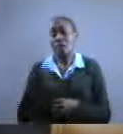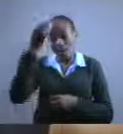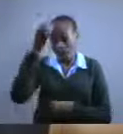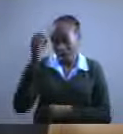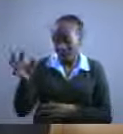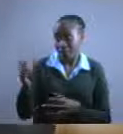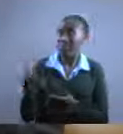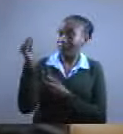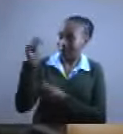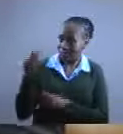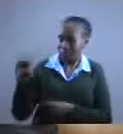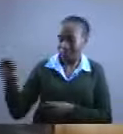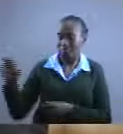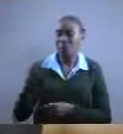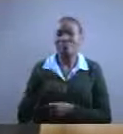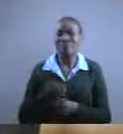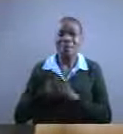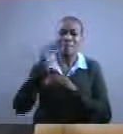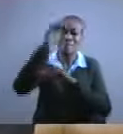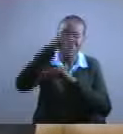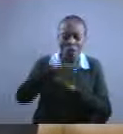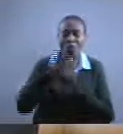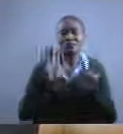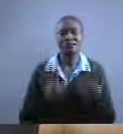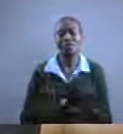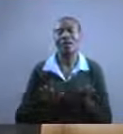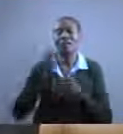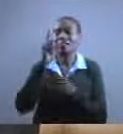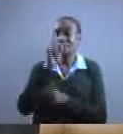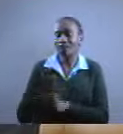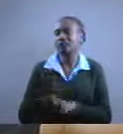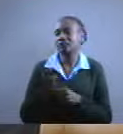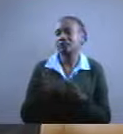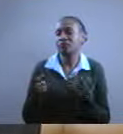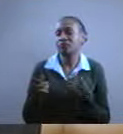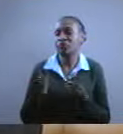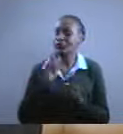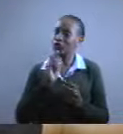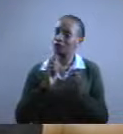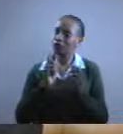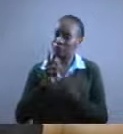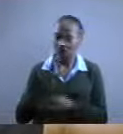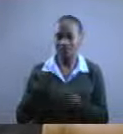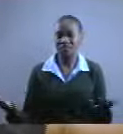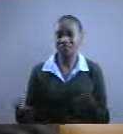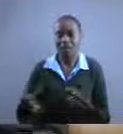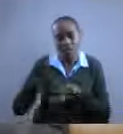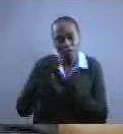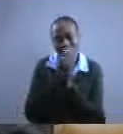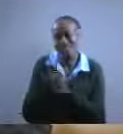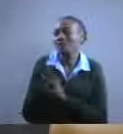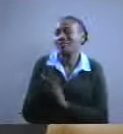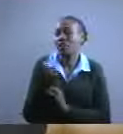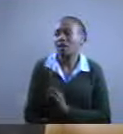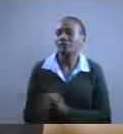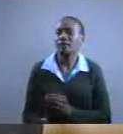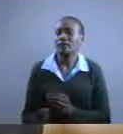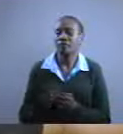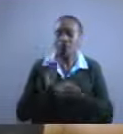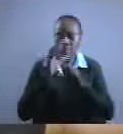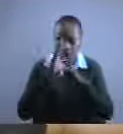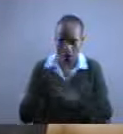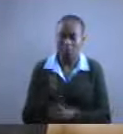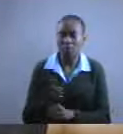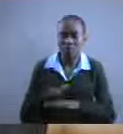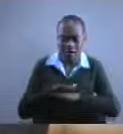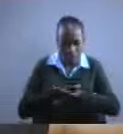ruling party that more than 10,000 educators are the beneficiaries of our Funza Lushaka scheme, which focuses on foundation-phase